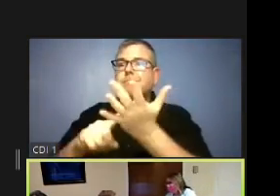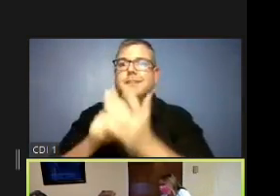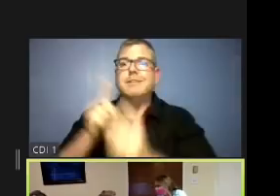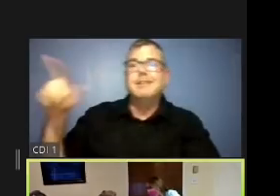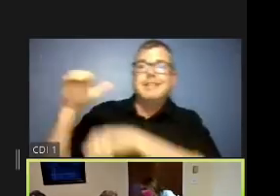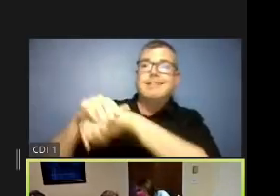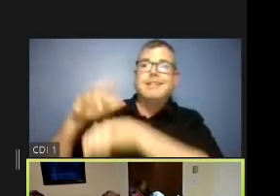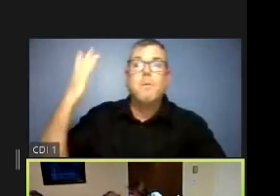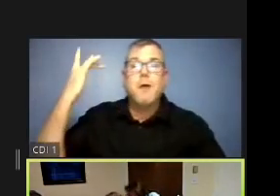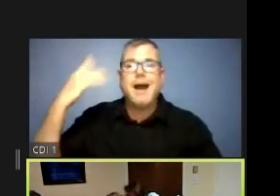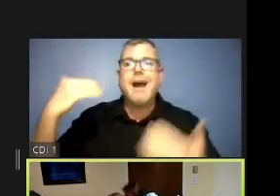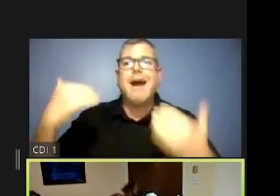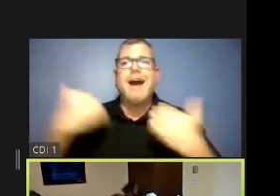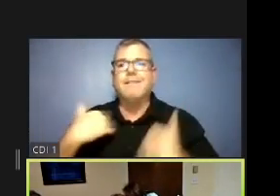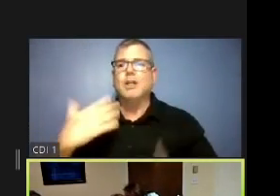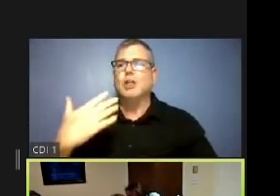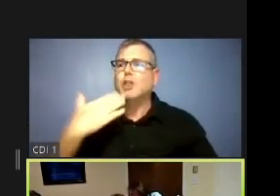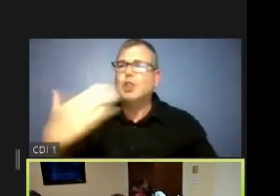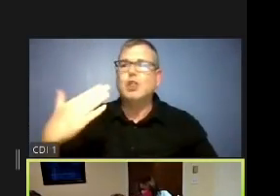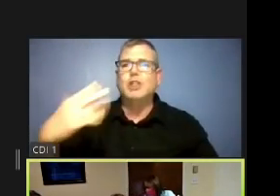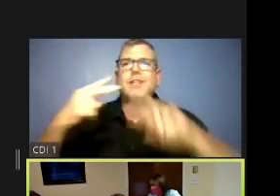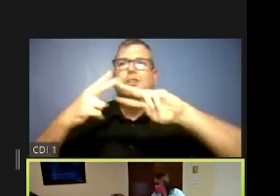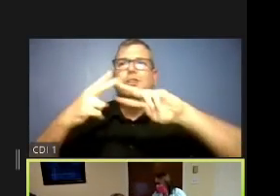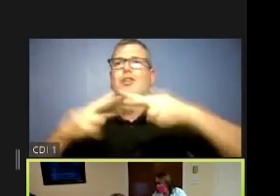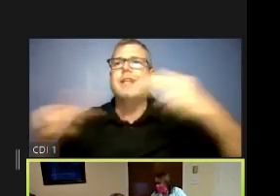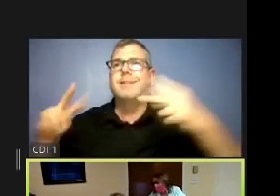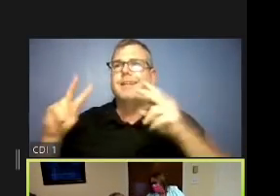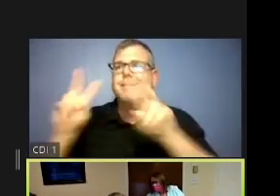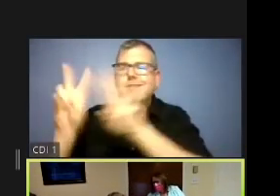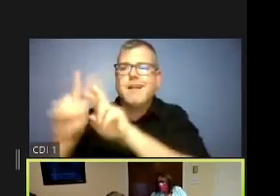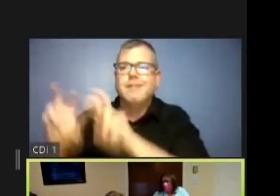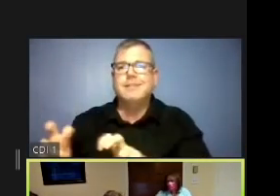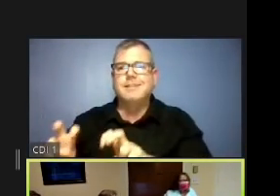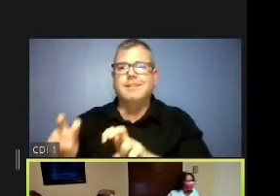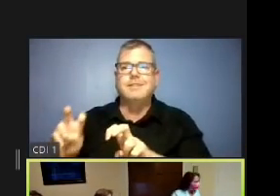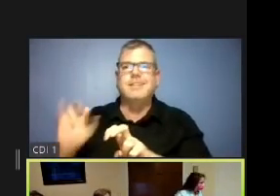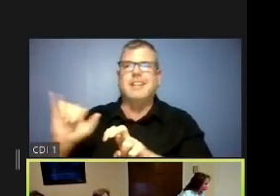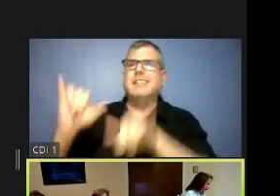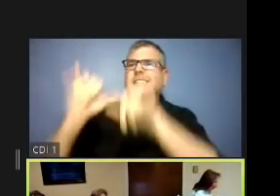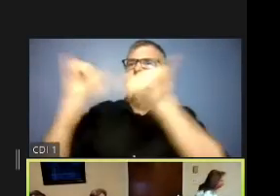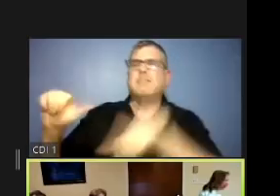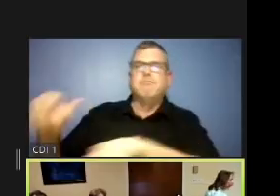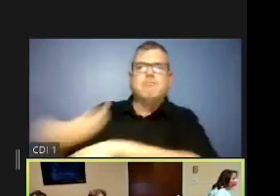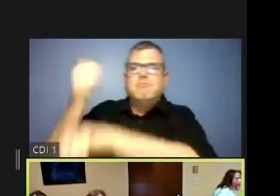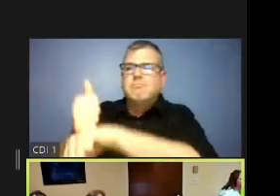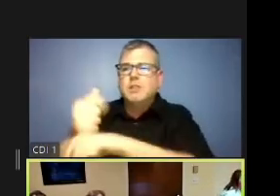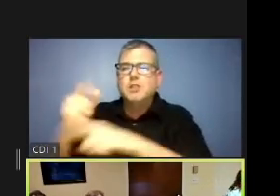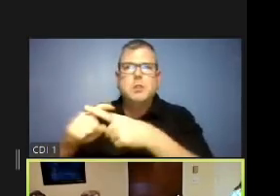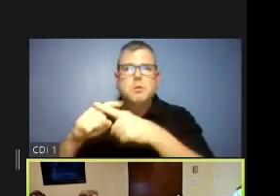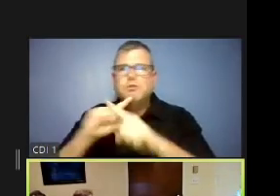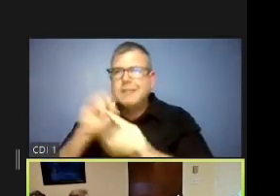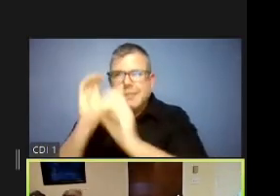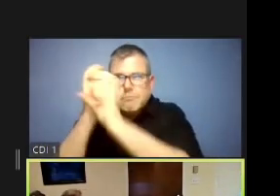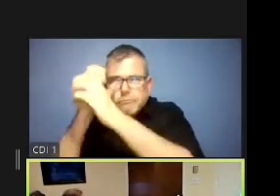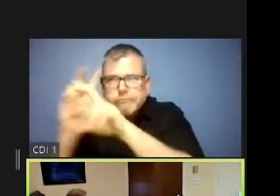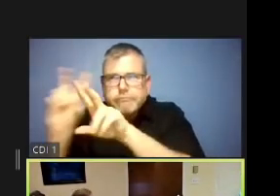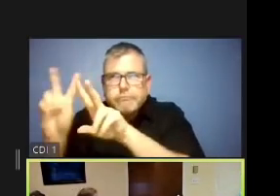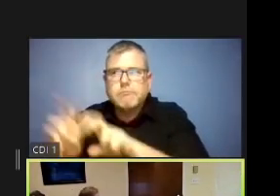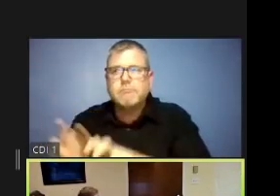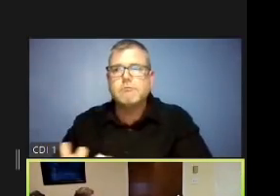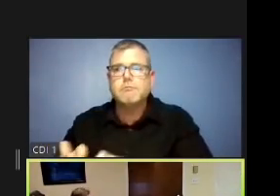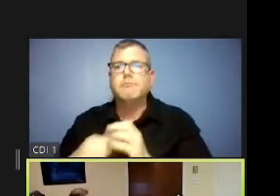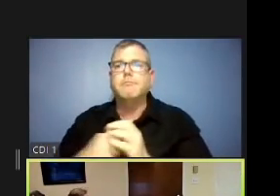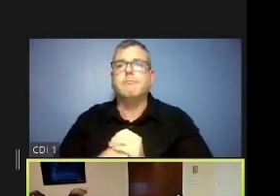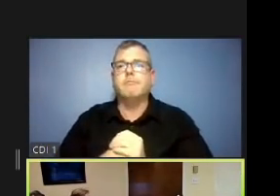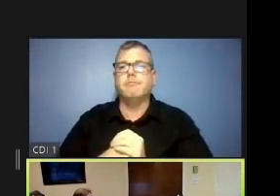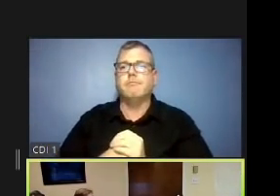and sequencing system in place. This variant spreads more easily and quickly than other variants, so it is clinically